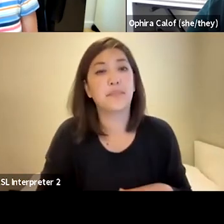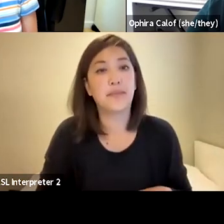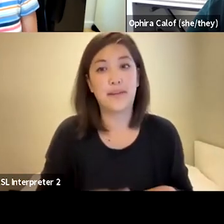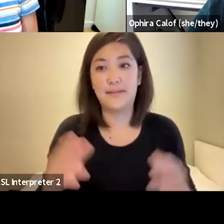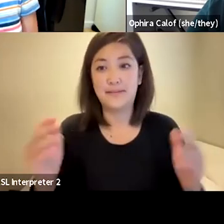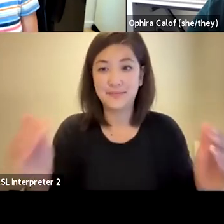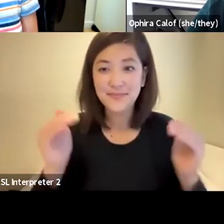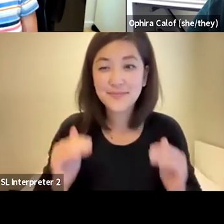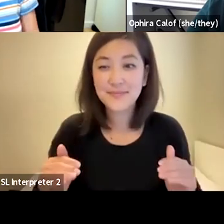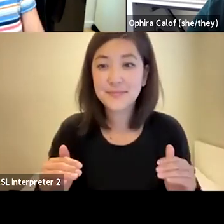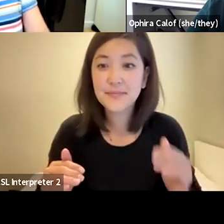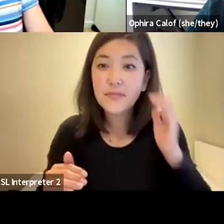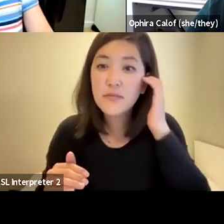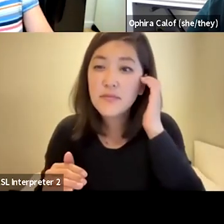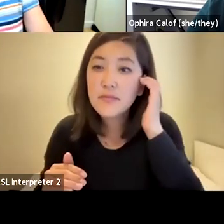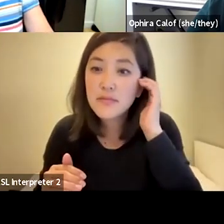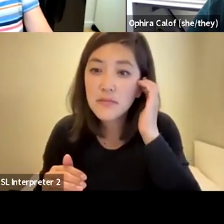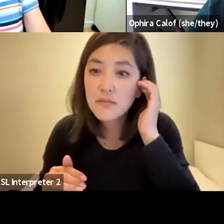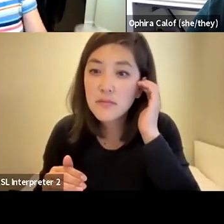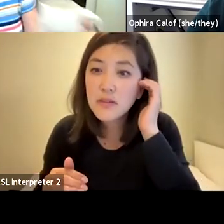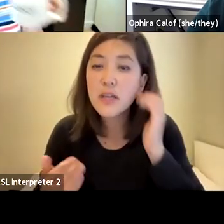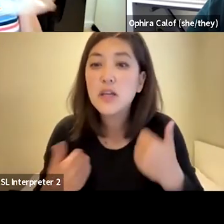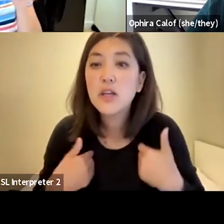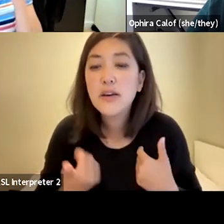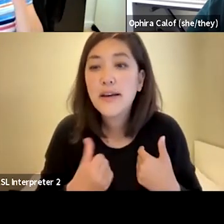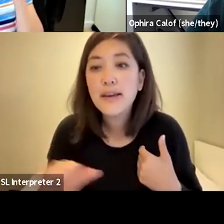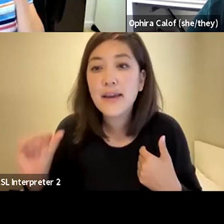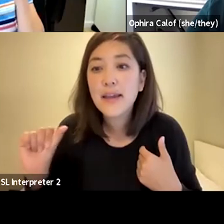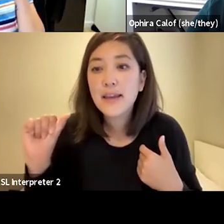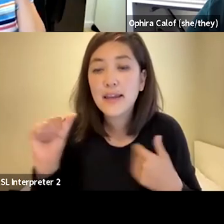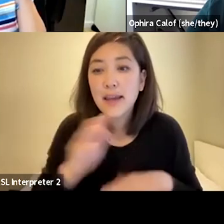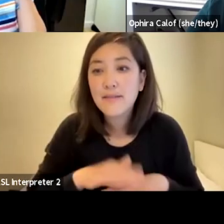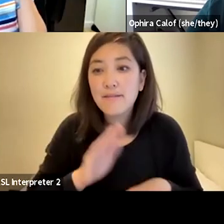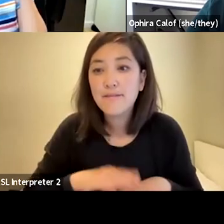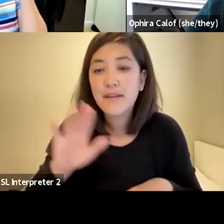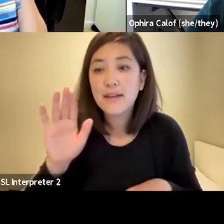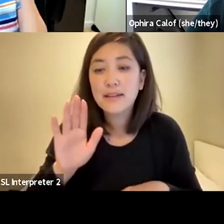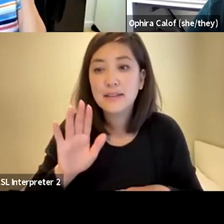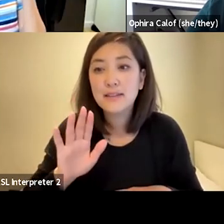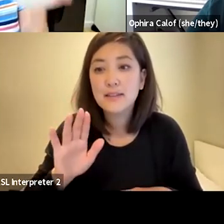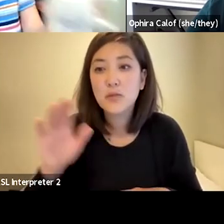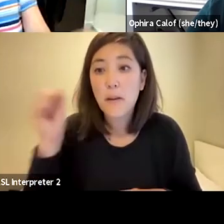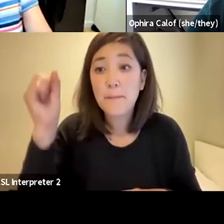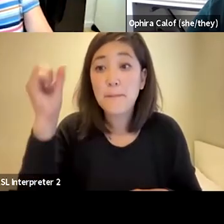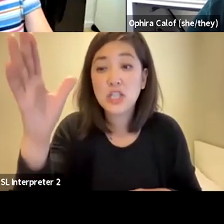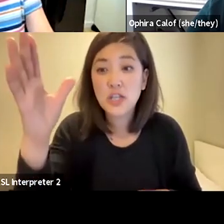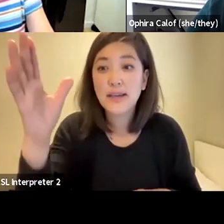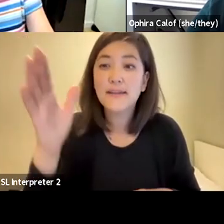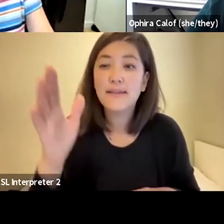Our next question, do you have any advice on pitching and putting together pitch packages?